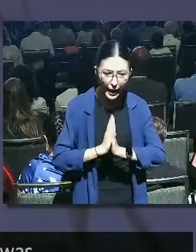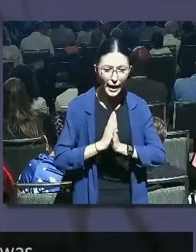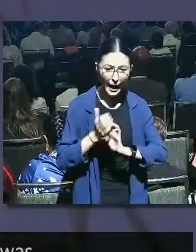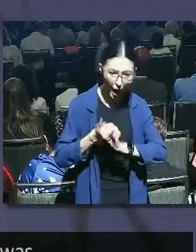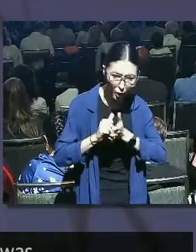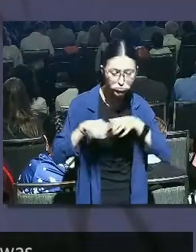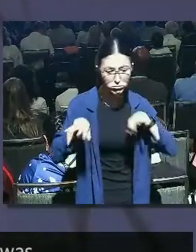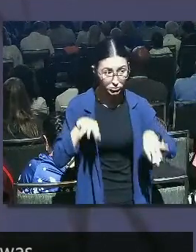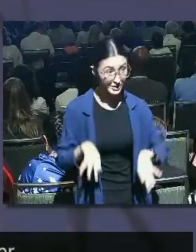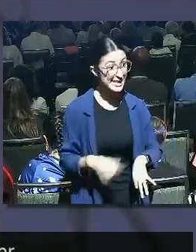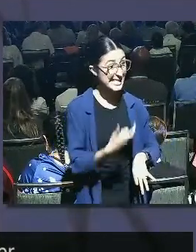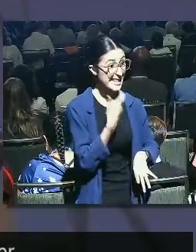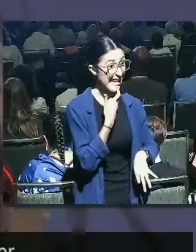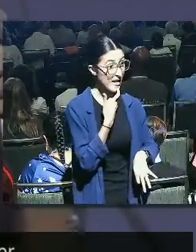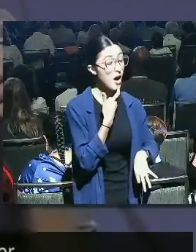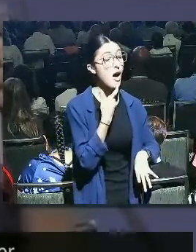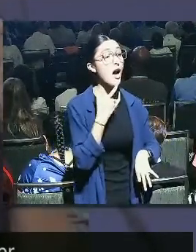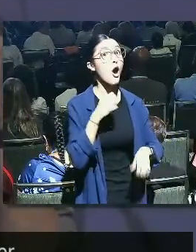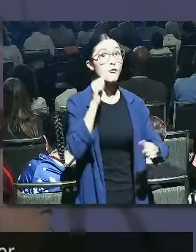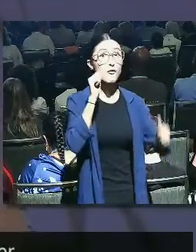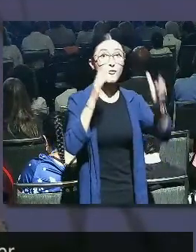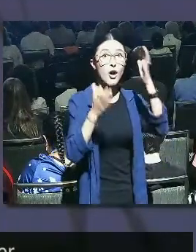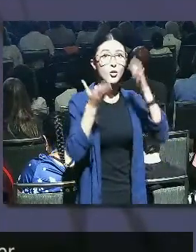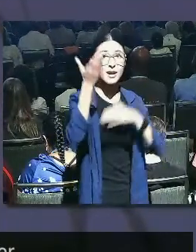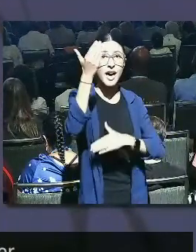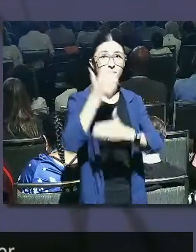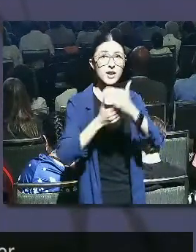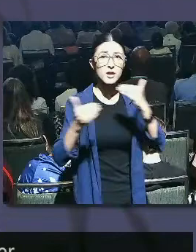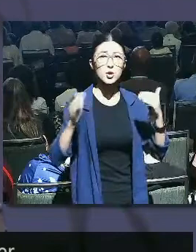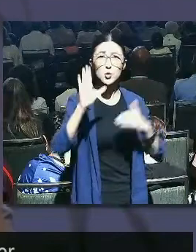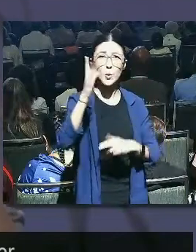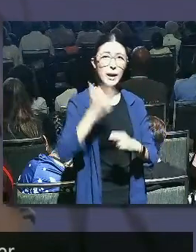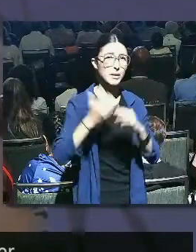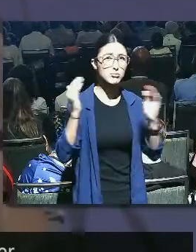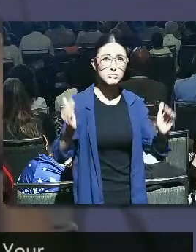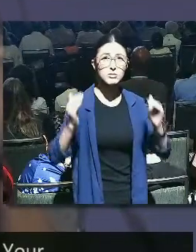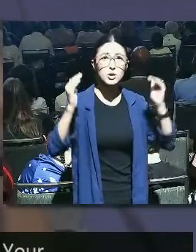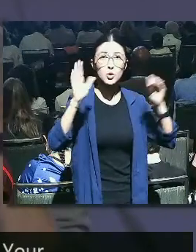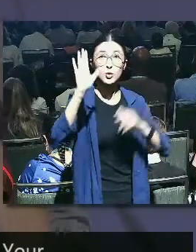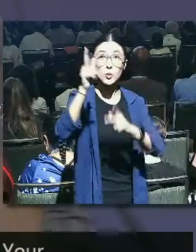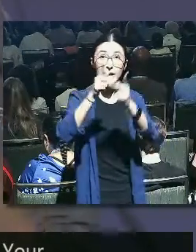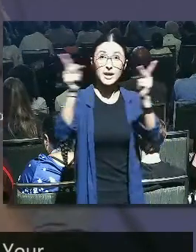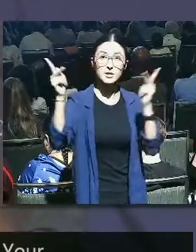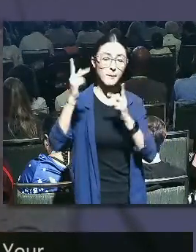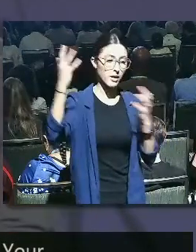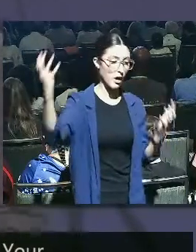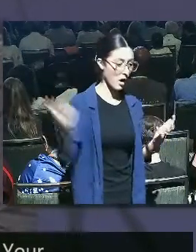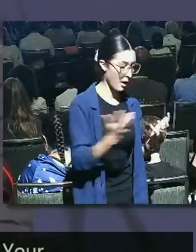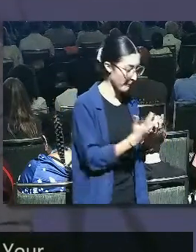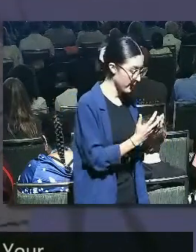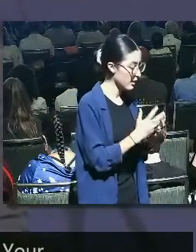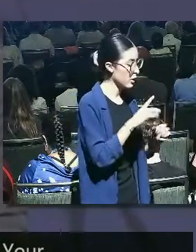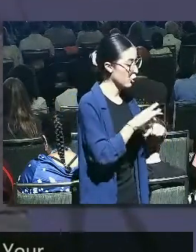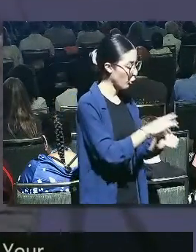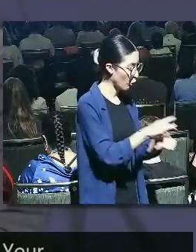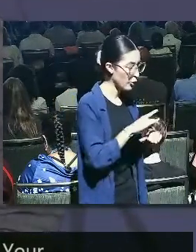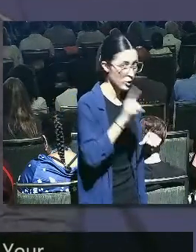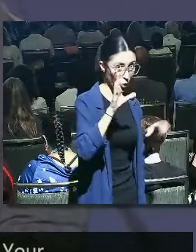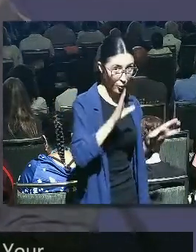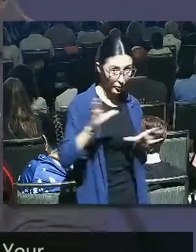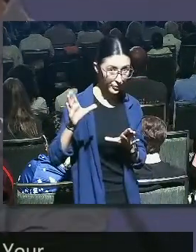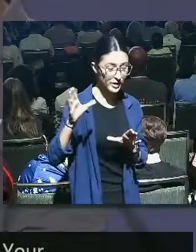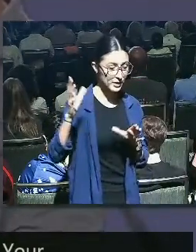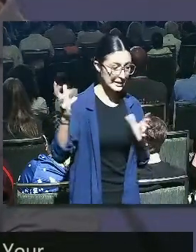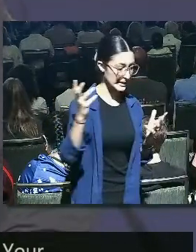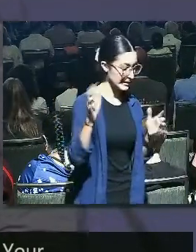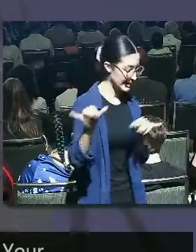this: Our Father in heaven, hallowed be your name, your kingdom come, your will be done on earth as it is in heaven. I